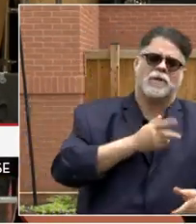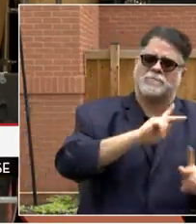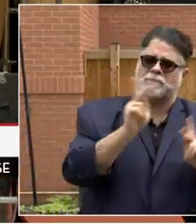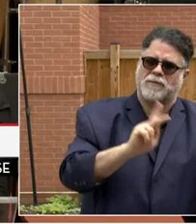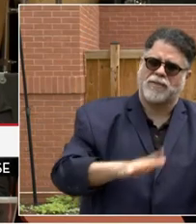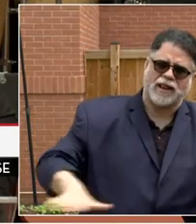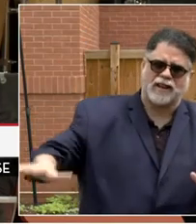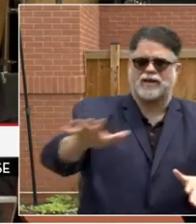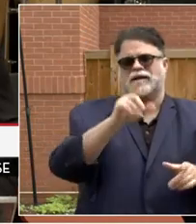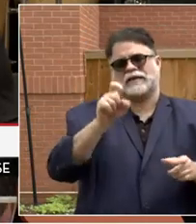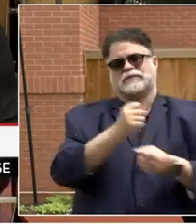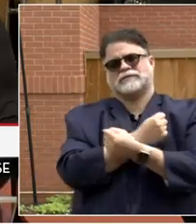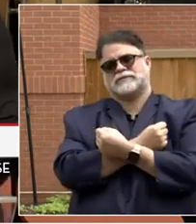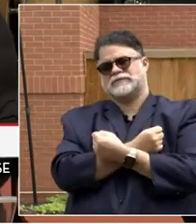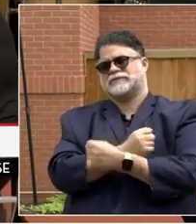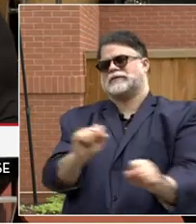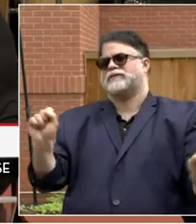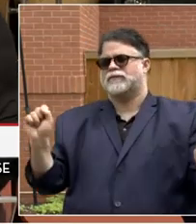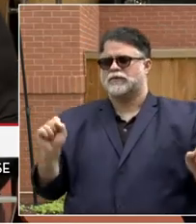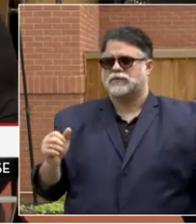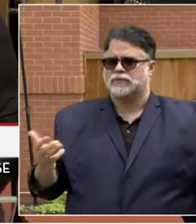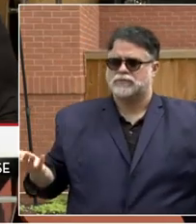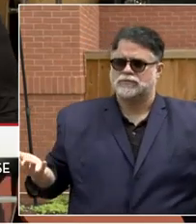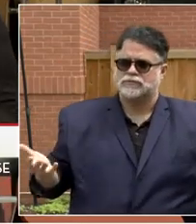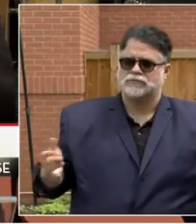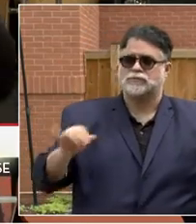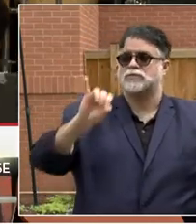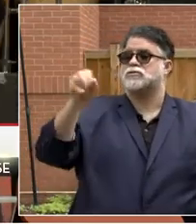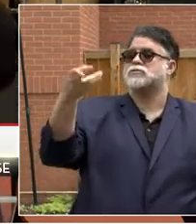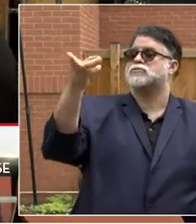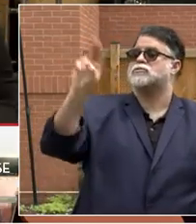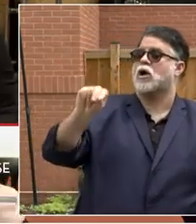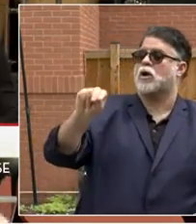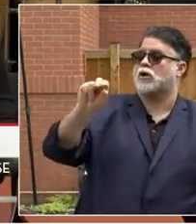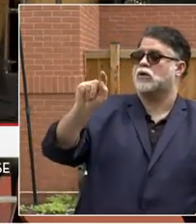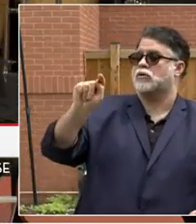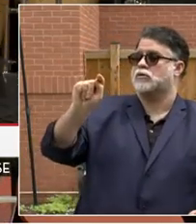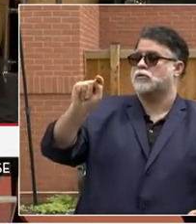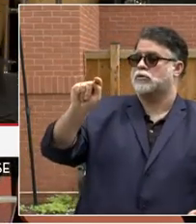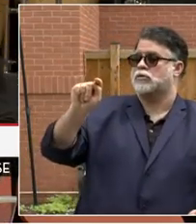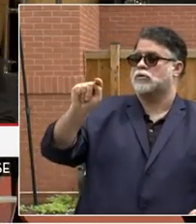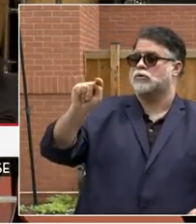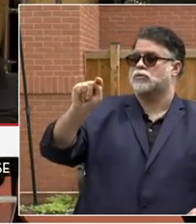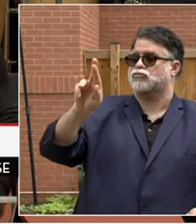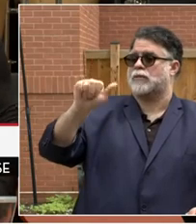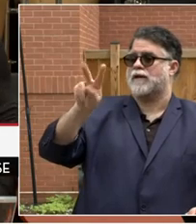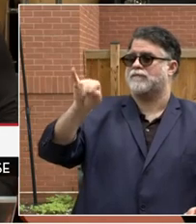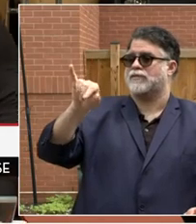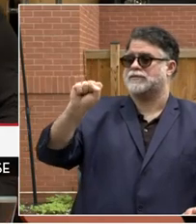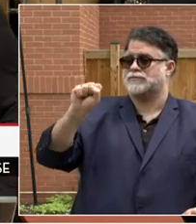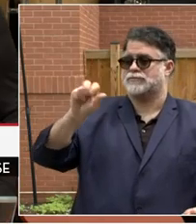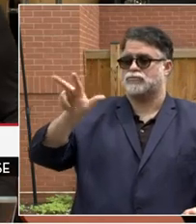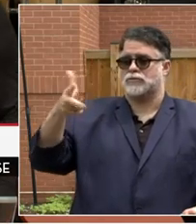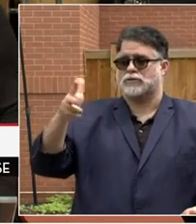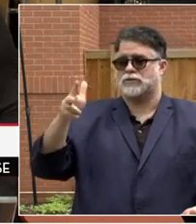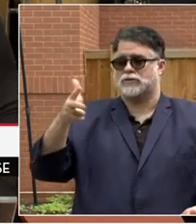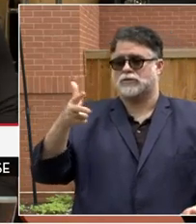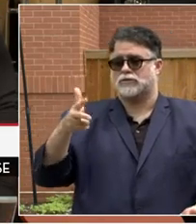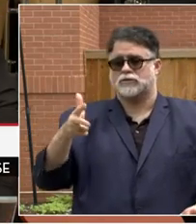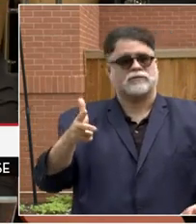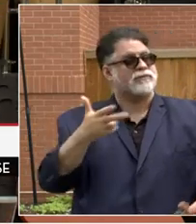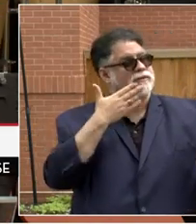acknowledge that we have John Thompson III in the audience with us today. He's in the back. Thank you for coming. Thank you,